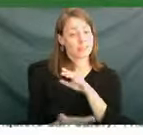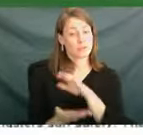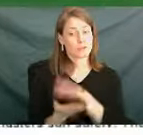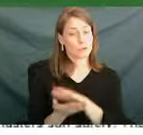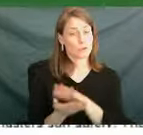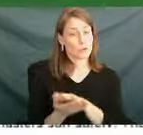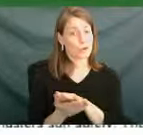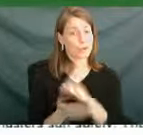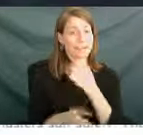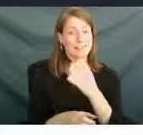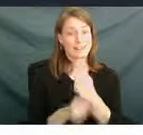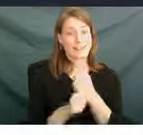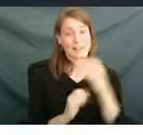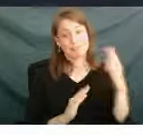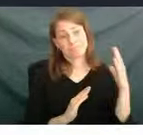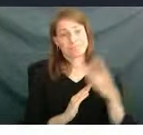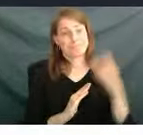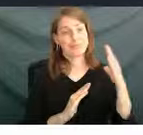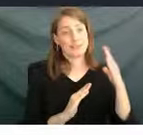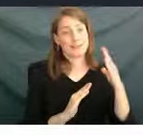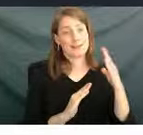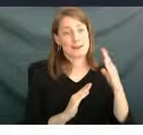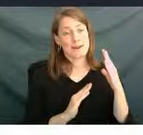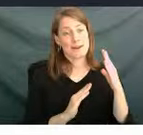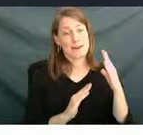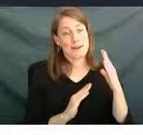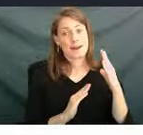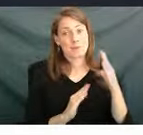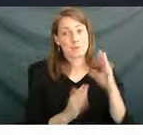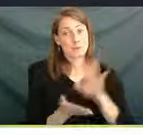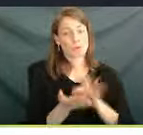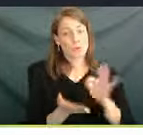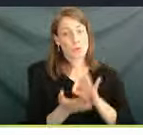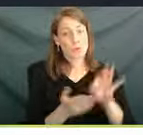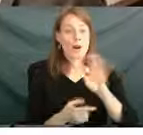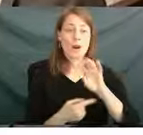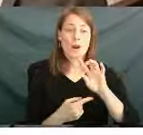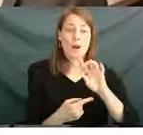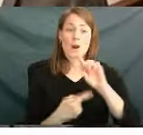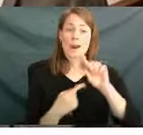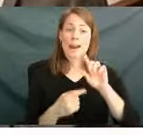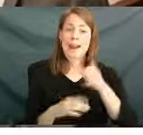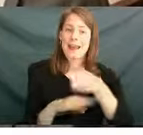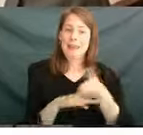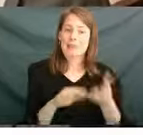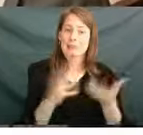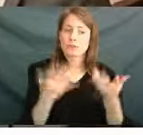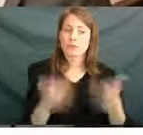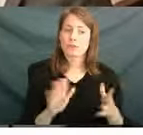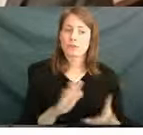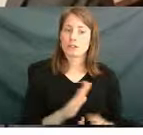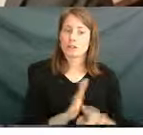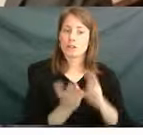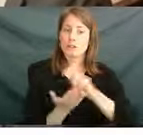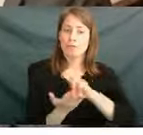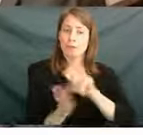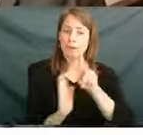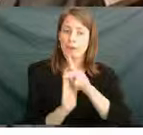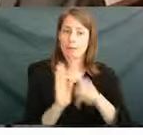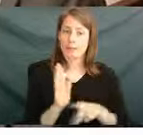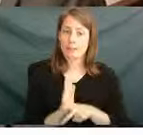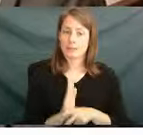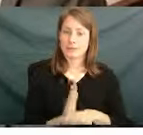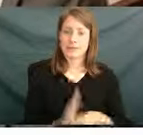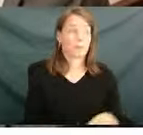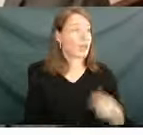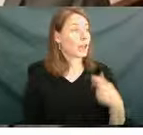the South West Grid for Learning. It's called 360 Safe, and what it's enabled us to do is to really check that all the work that